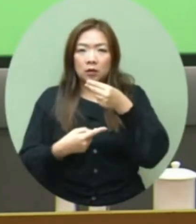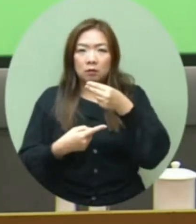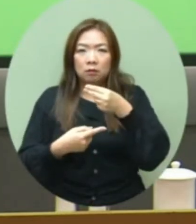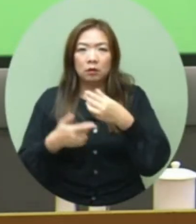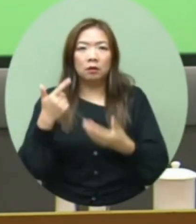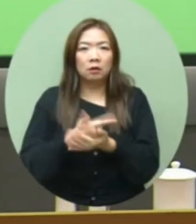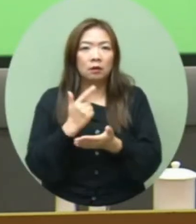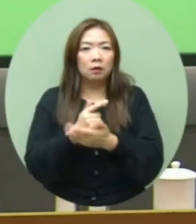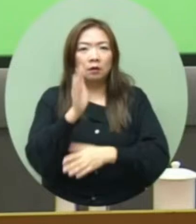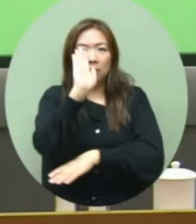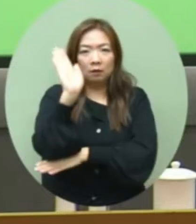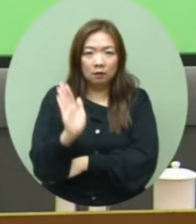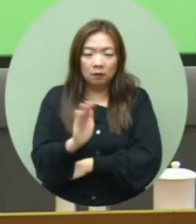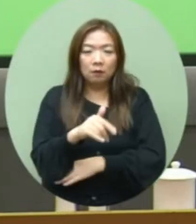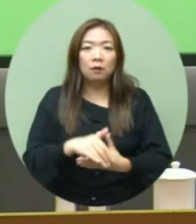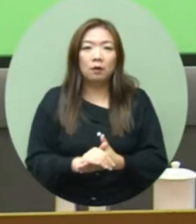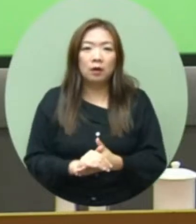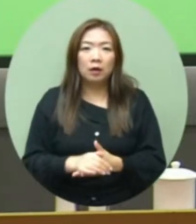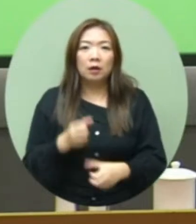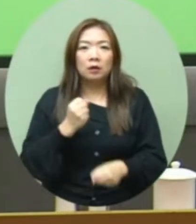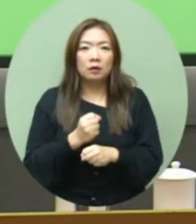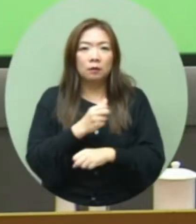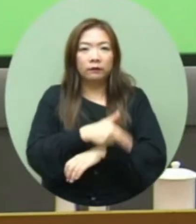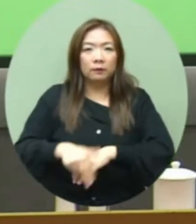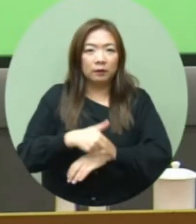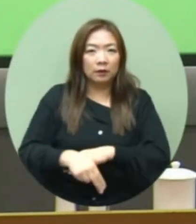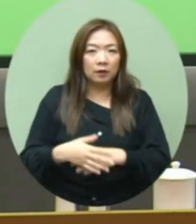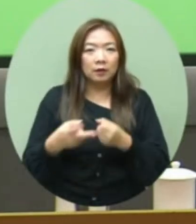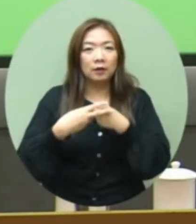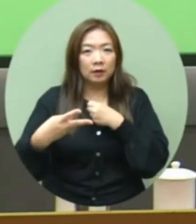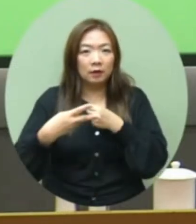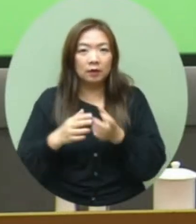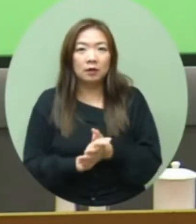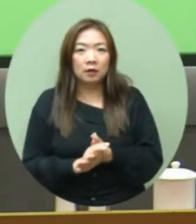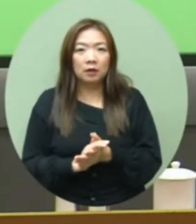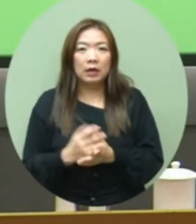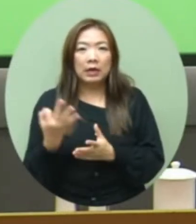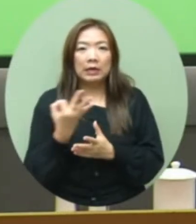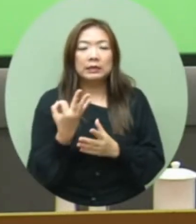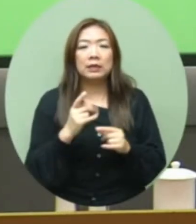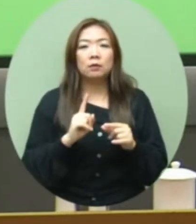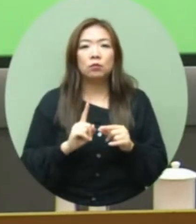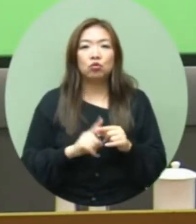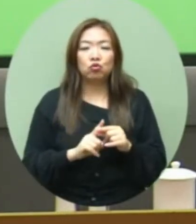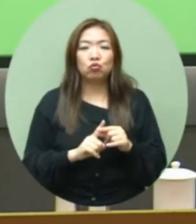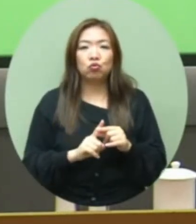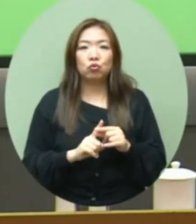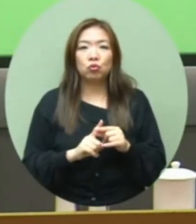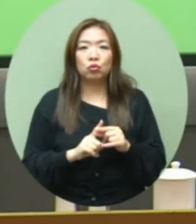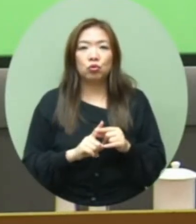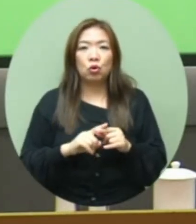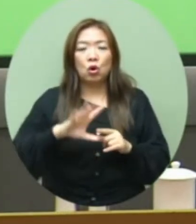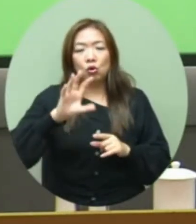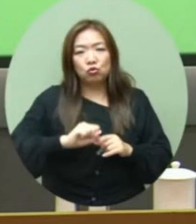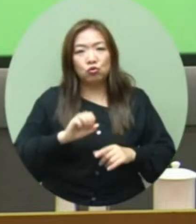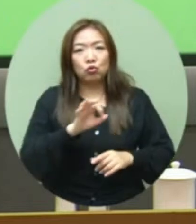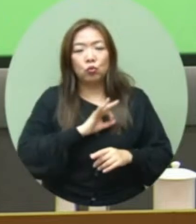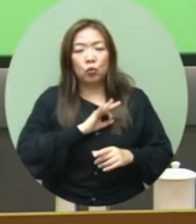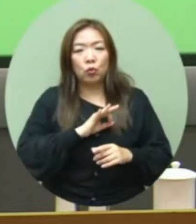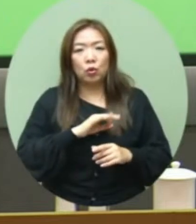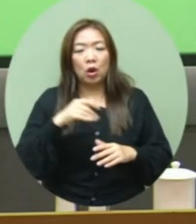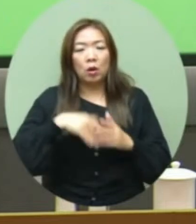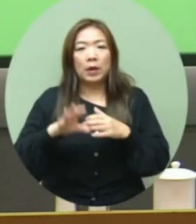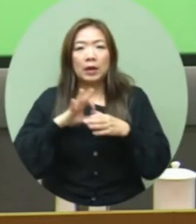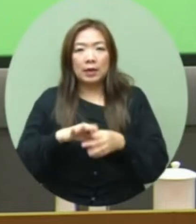That speech from President Xi is a blueprint for my policies. The second element has to do with